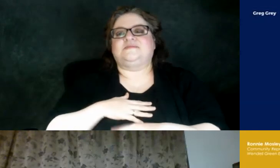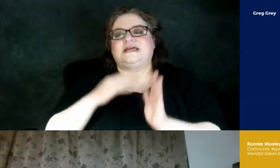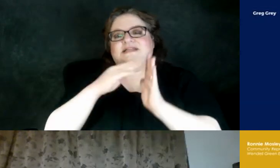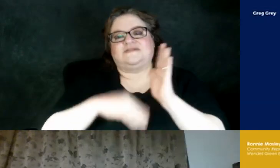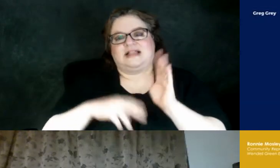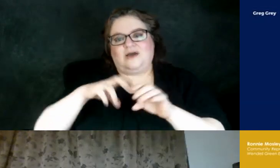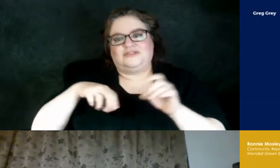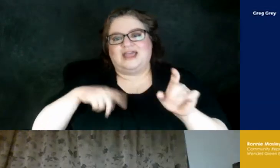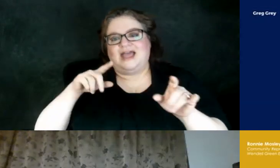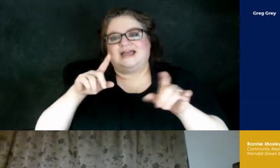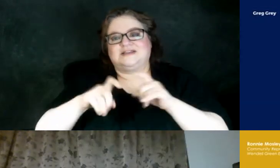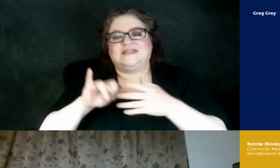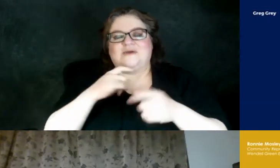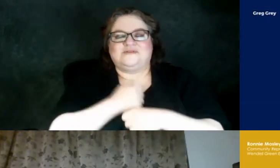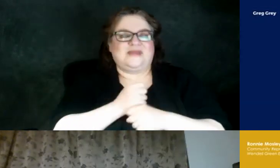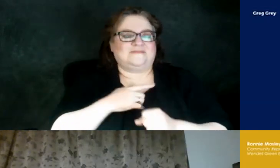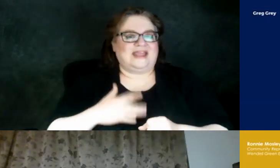exit survey. That would make me happy.